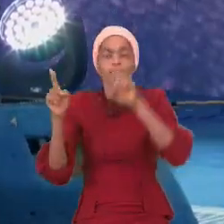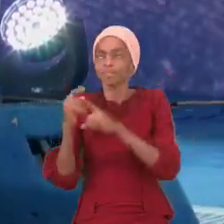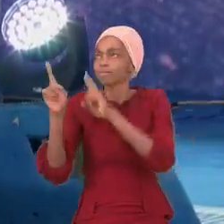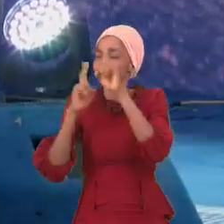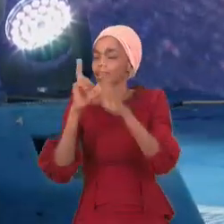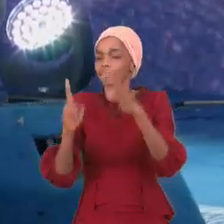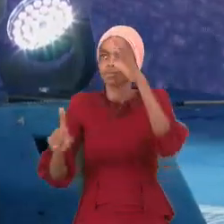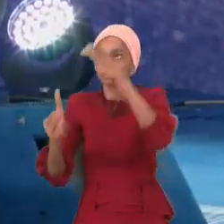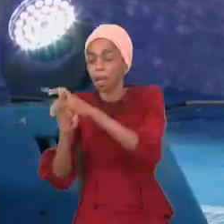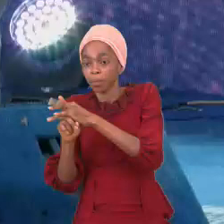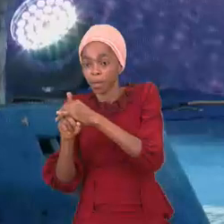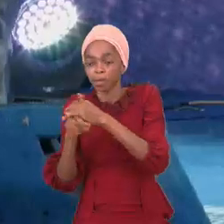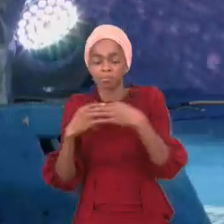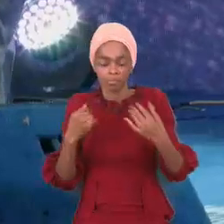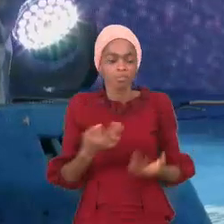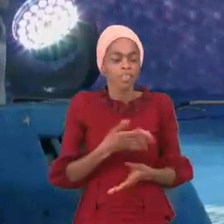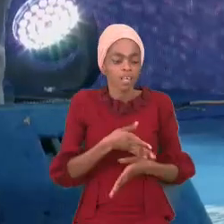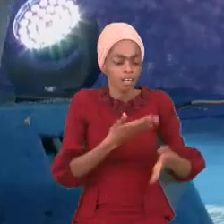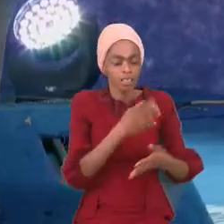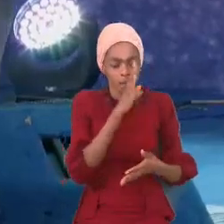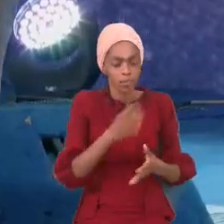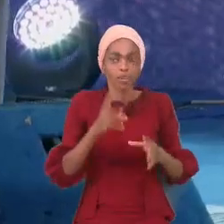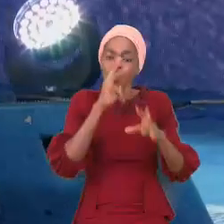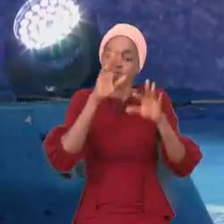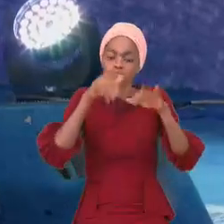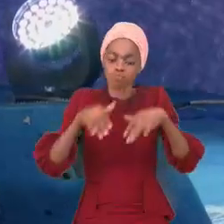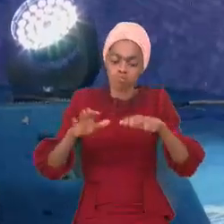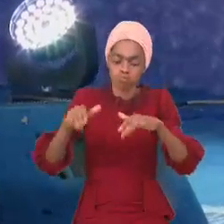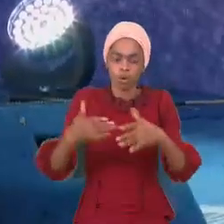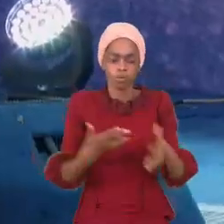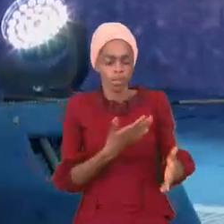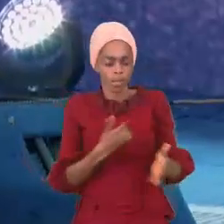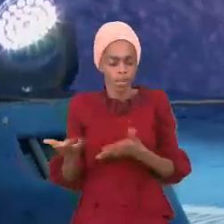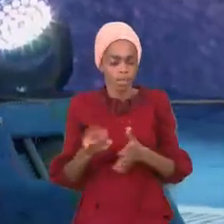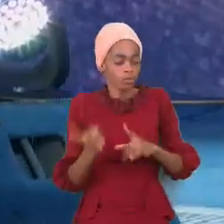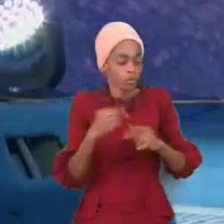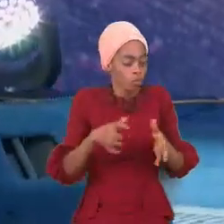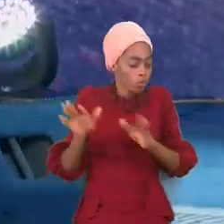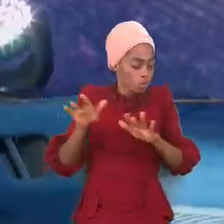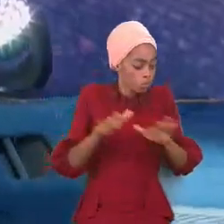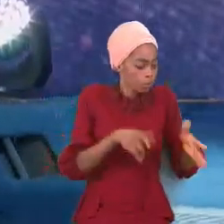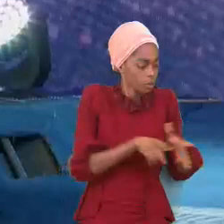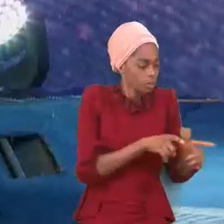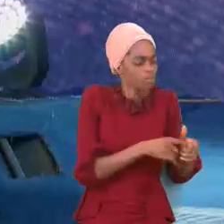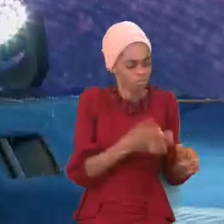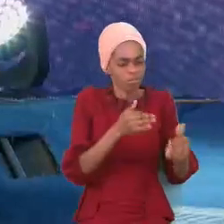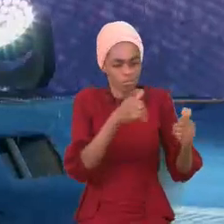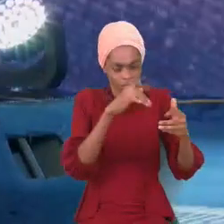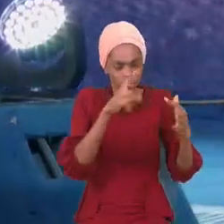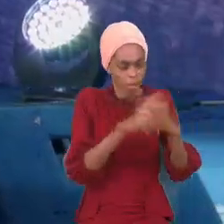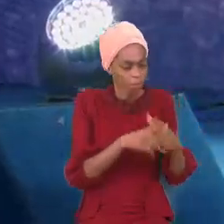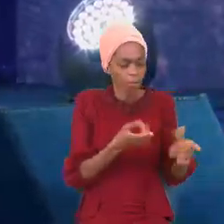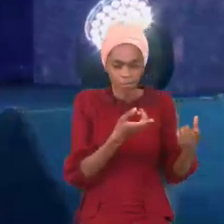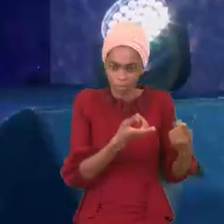stars. They just appeared. Let there be the ocean and let them come this way. Just like that. And then